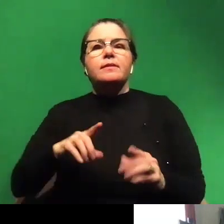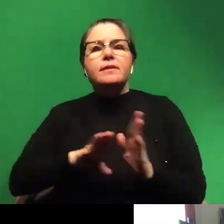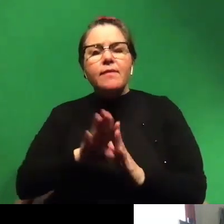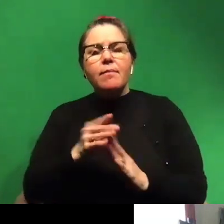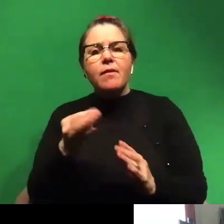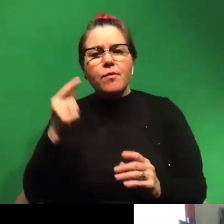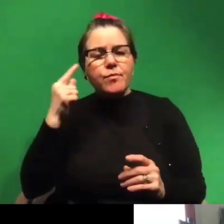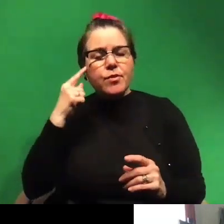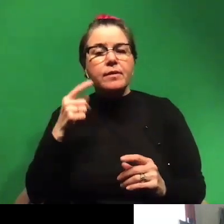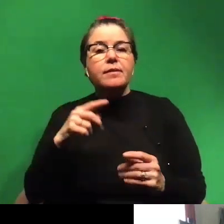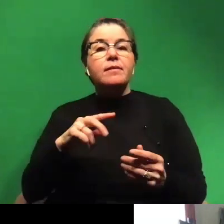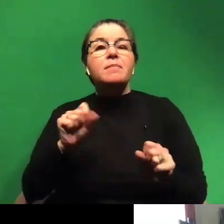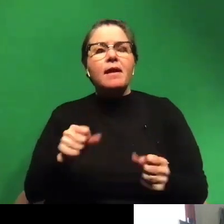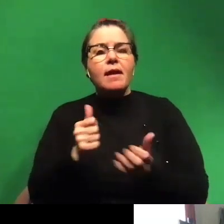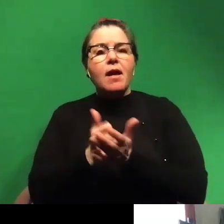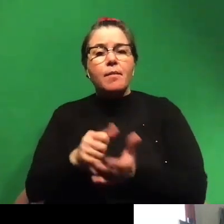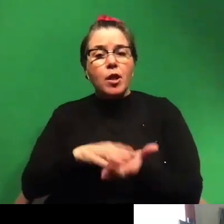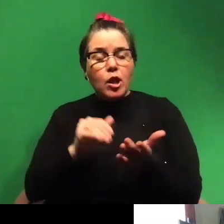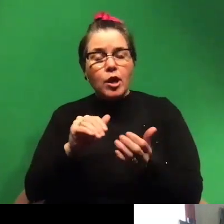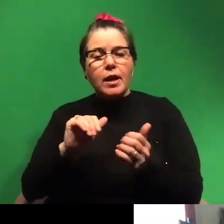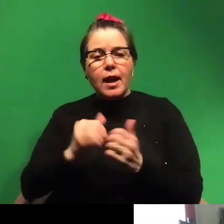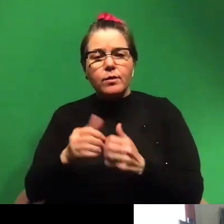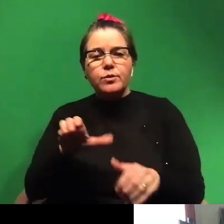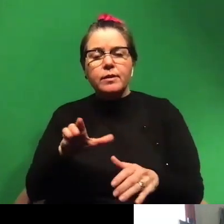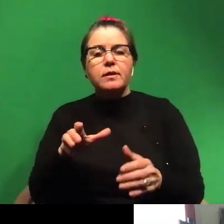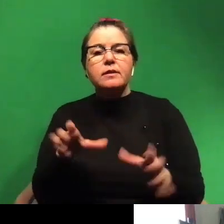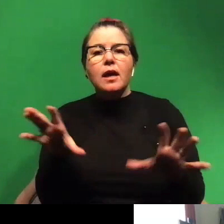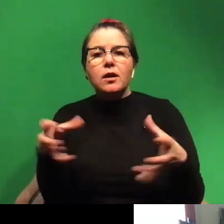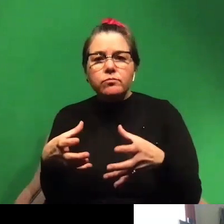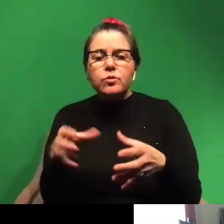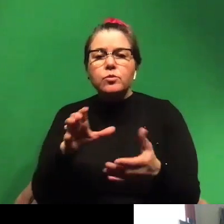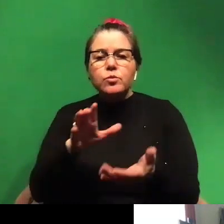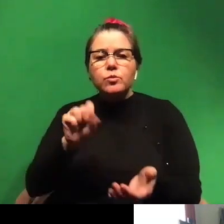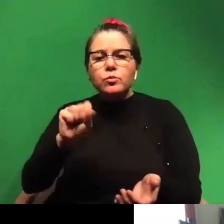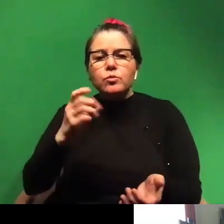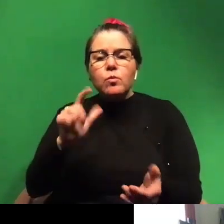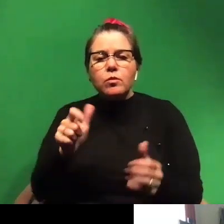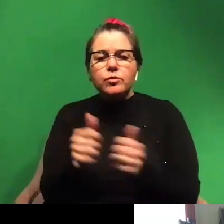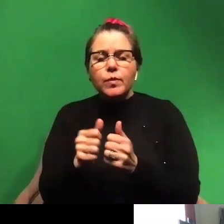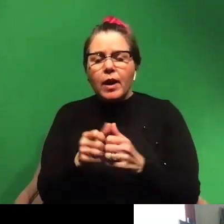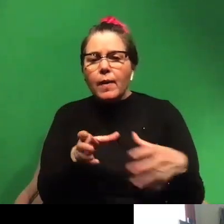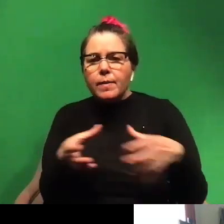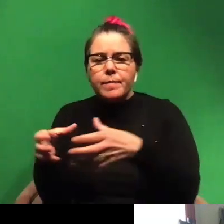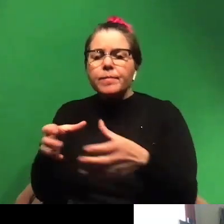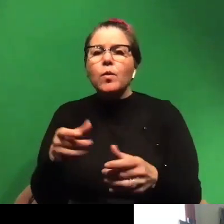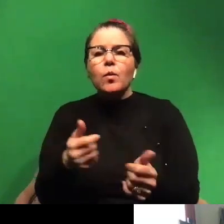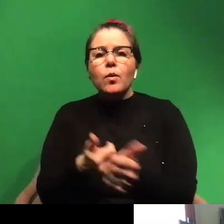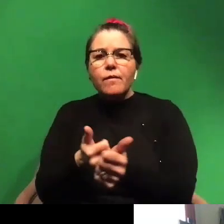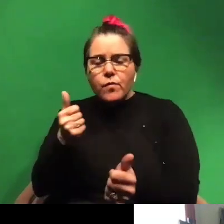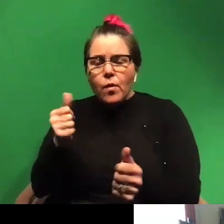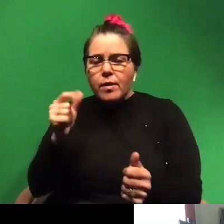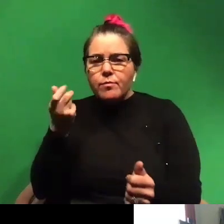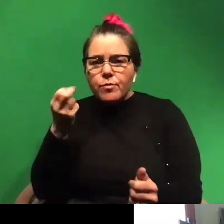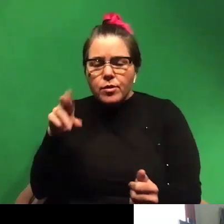brain, which can help them learn how to do things like school together or evade predators that might come down